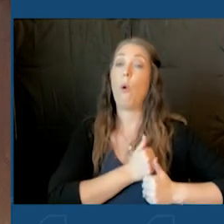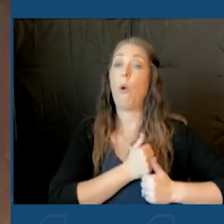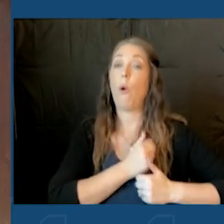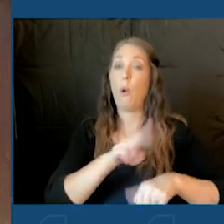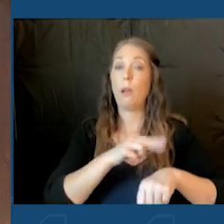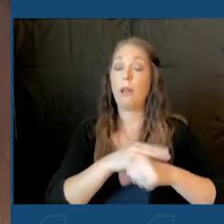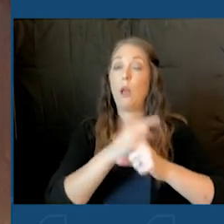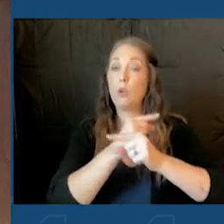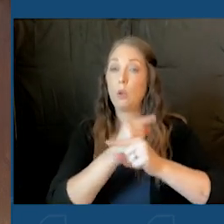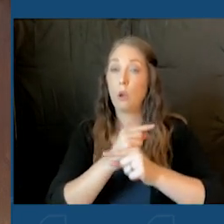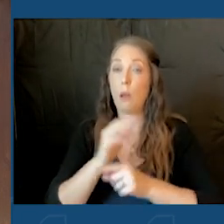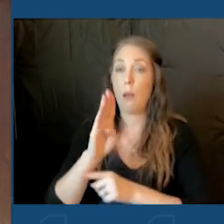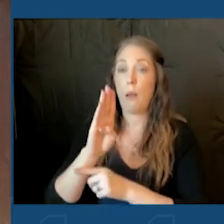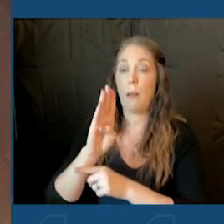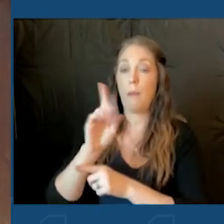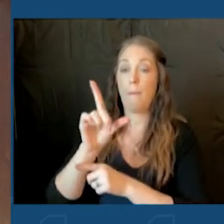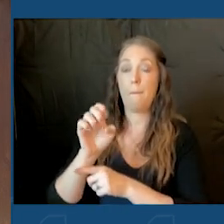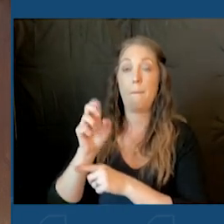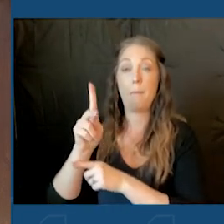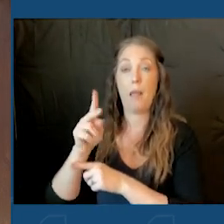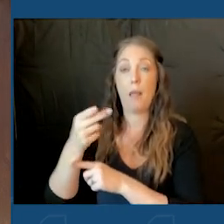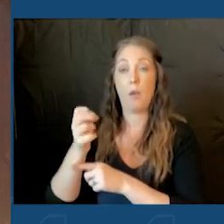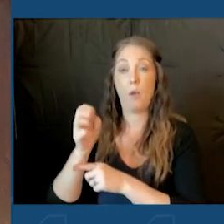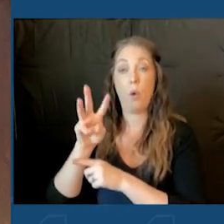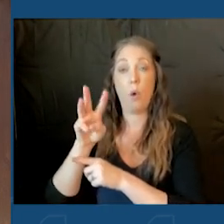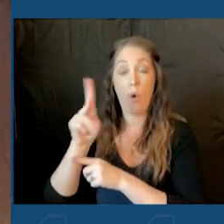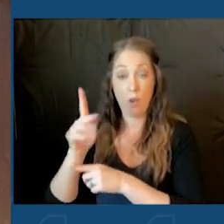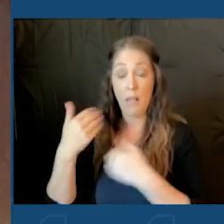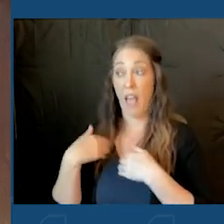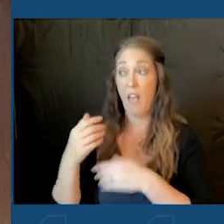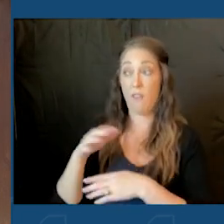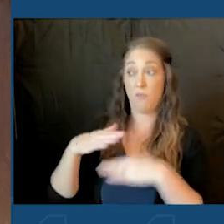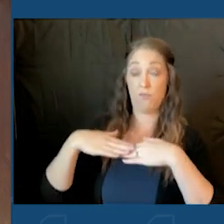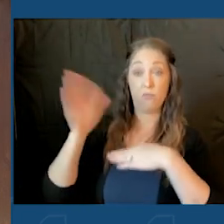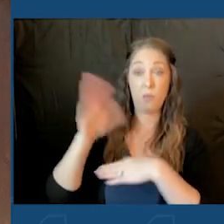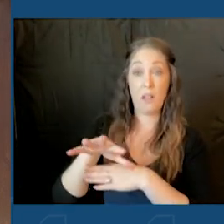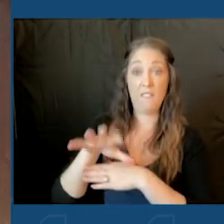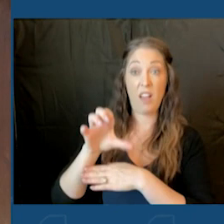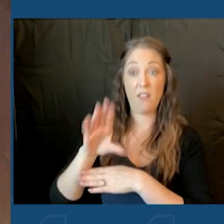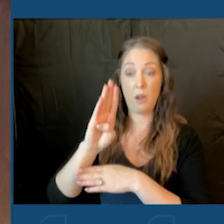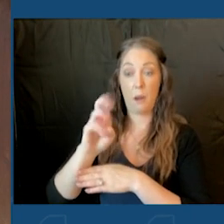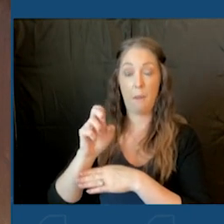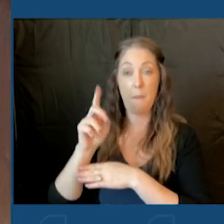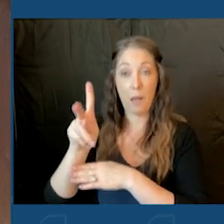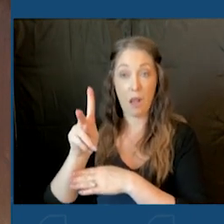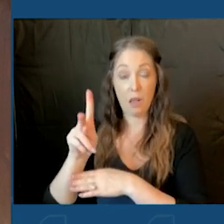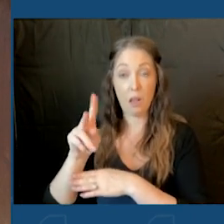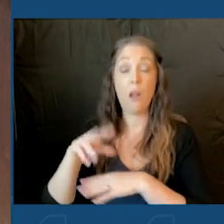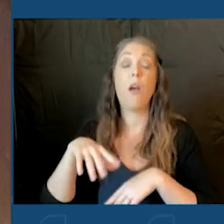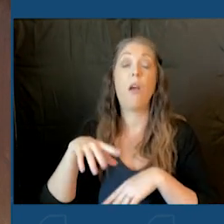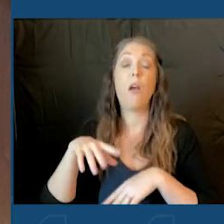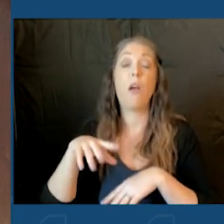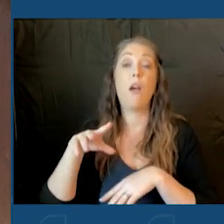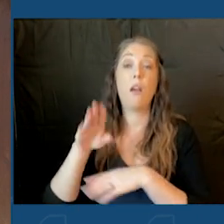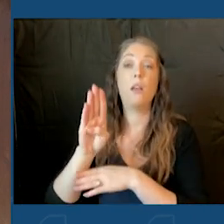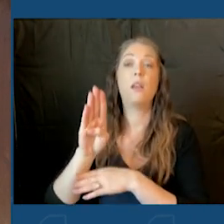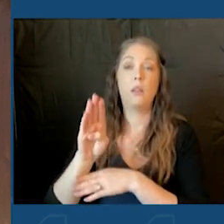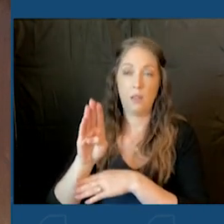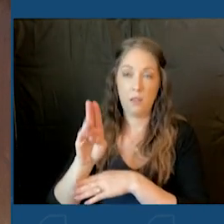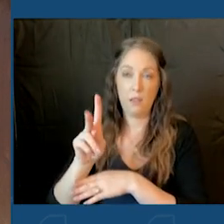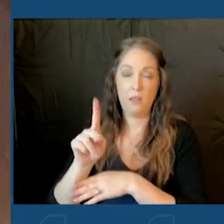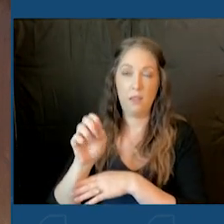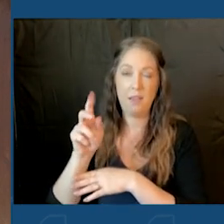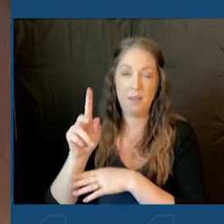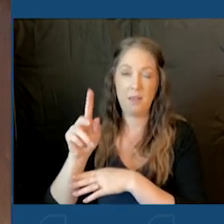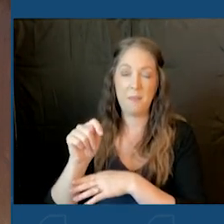capacity. They've dropped over 500 buckets of water. Now, to all of us, a bucket of water sounds like not a lot, bucket of water, except it's 300 gallons